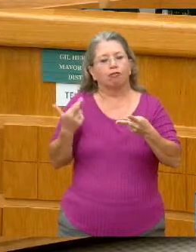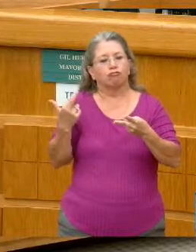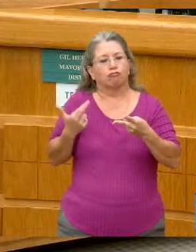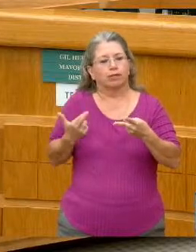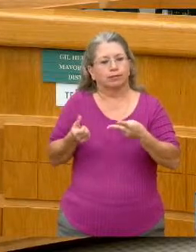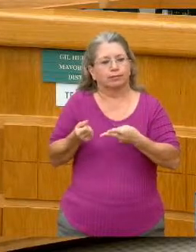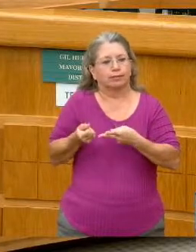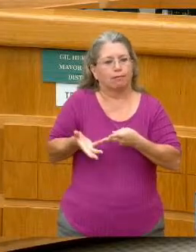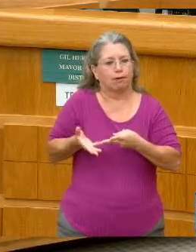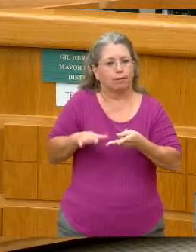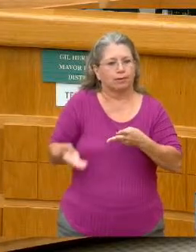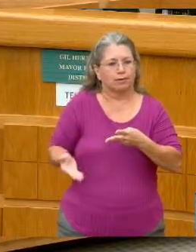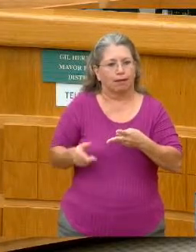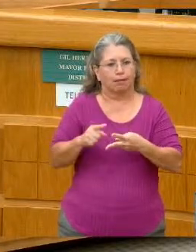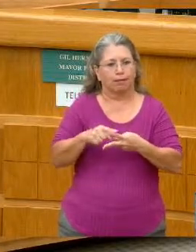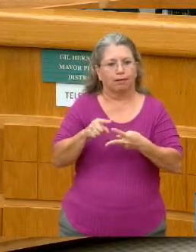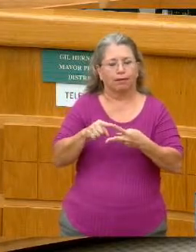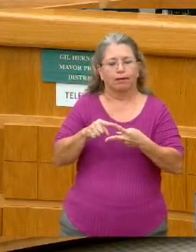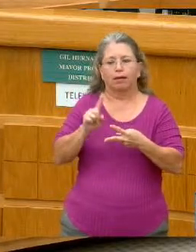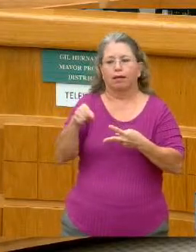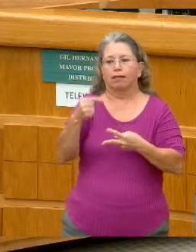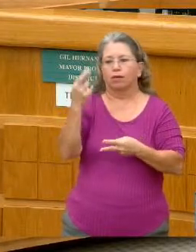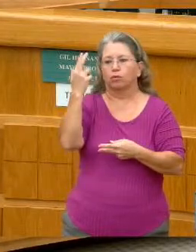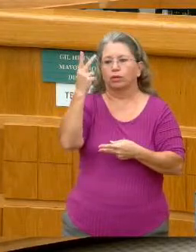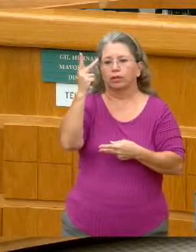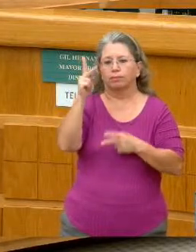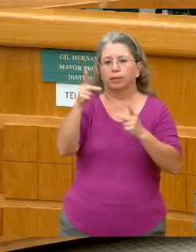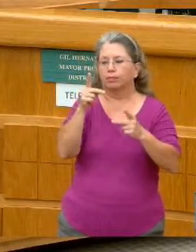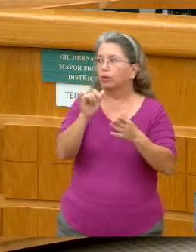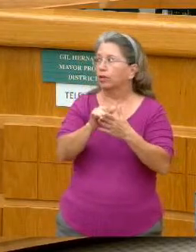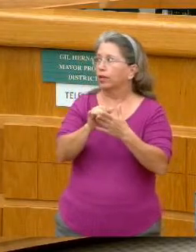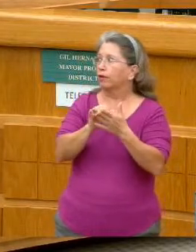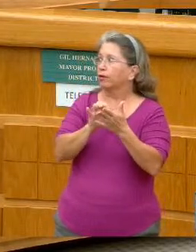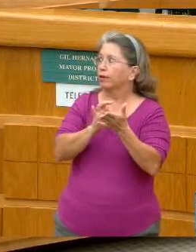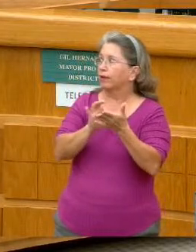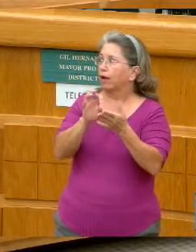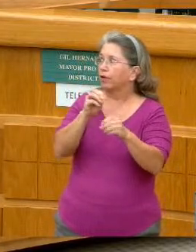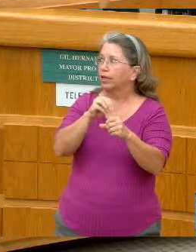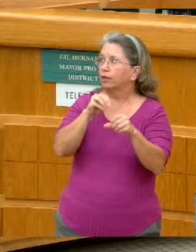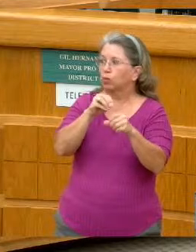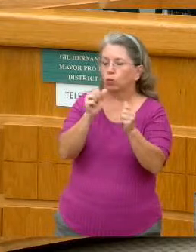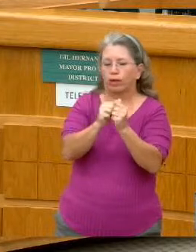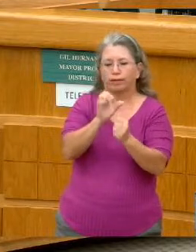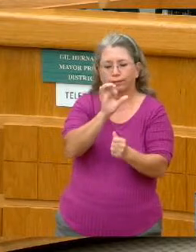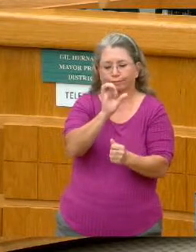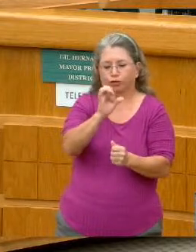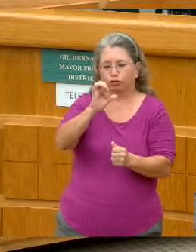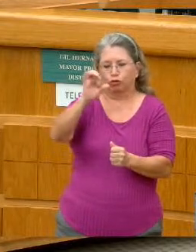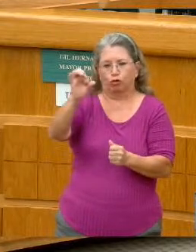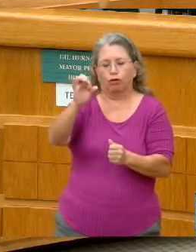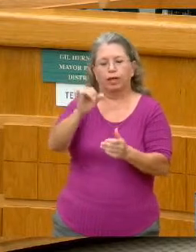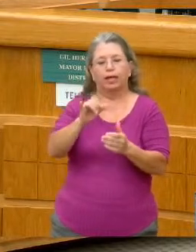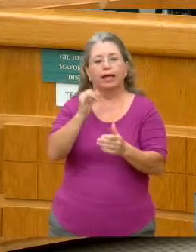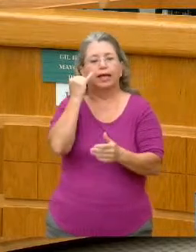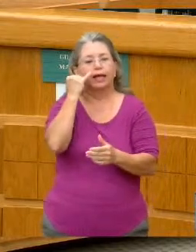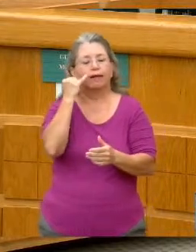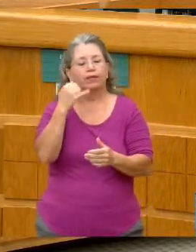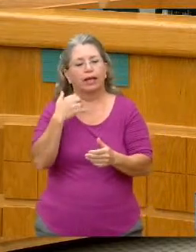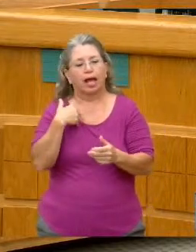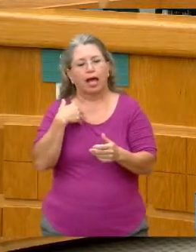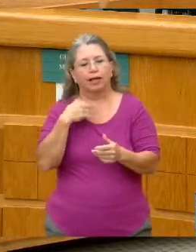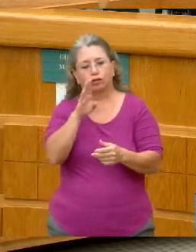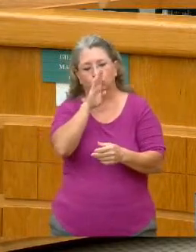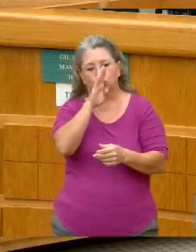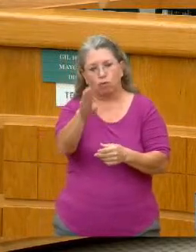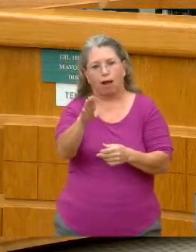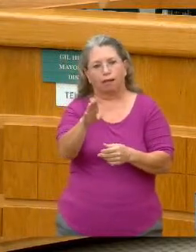circles had a direct cause of death being labeled as COVID on their death certificate. If it was a contributor or something that wasn't the primary